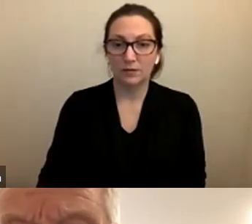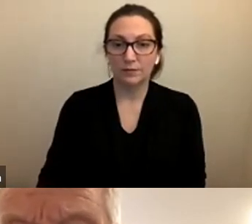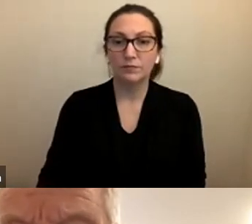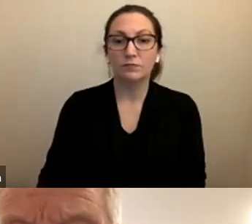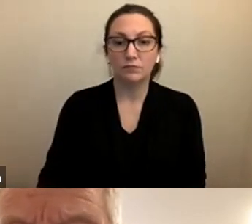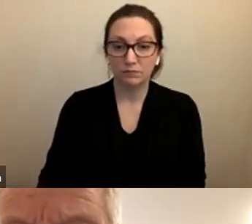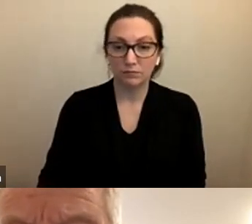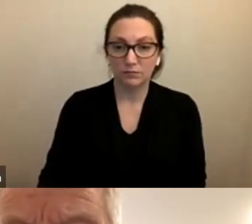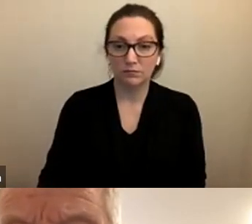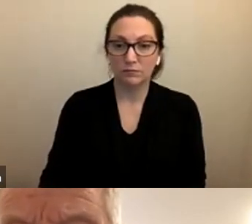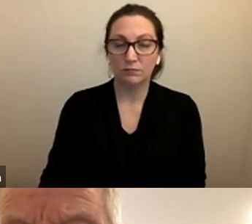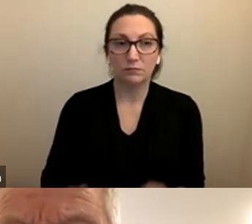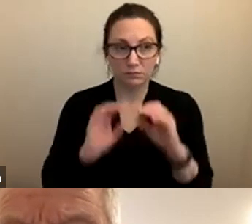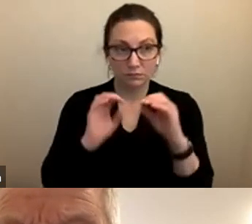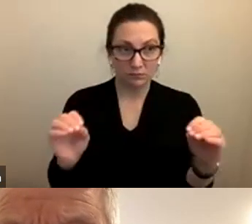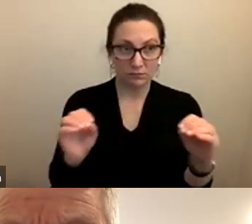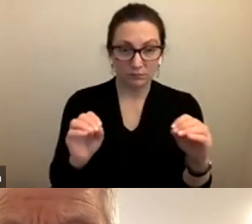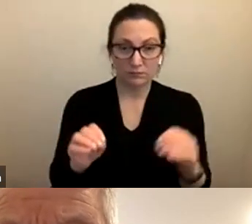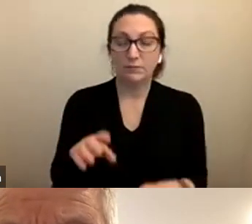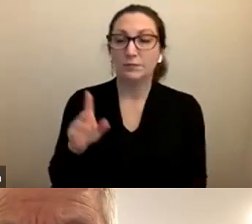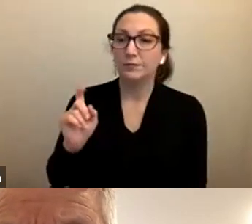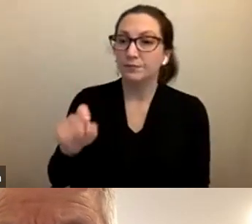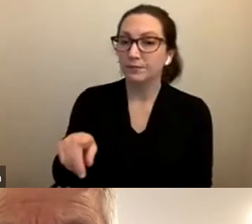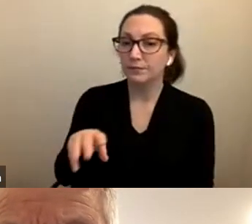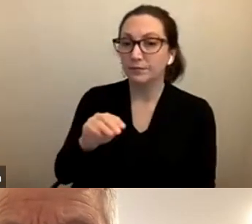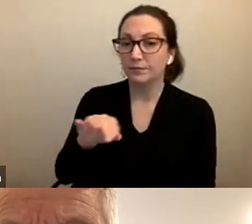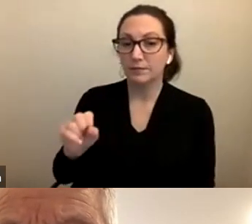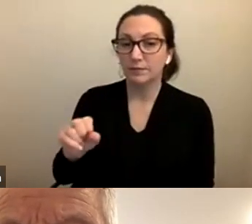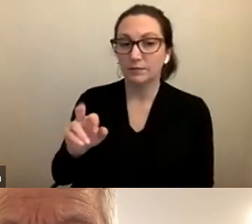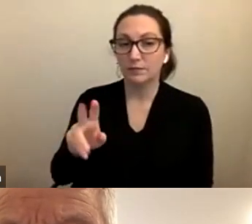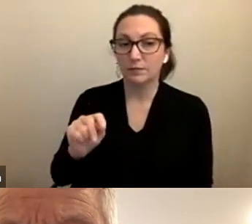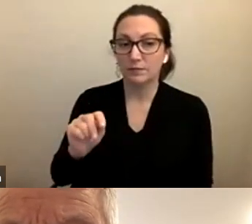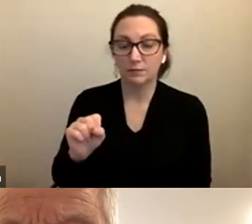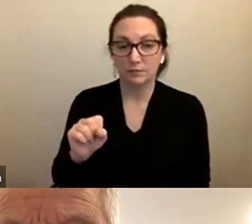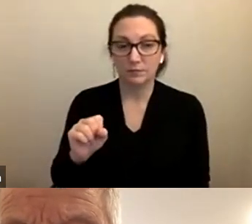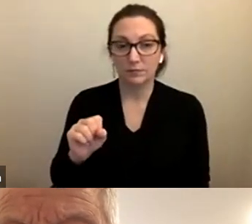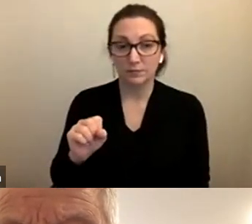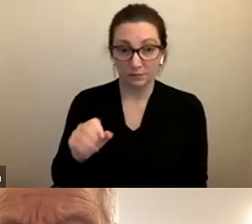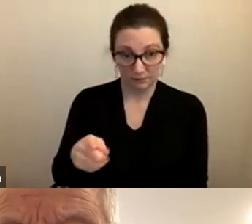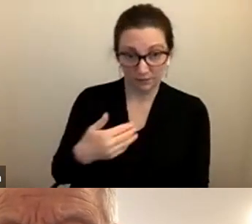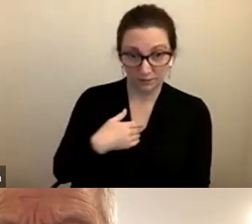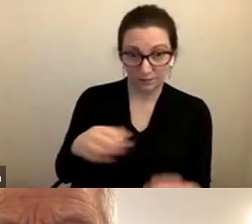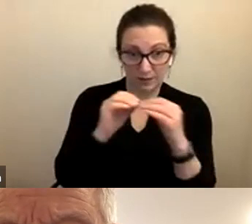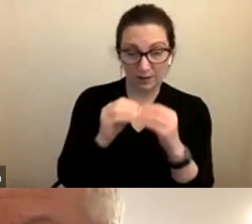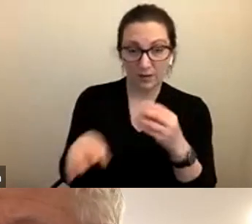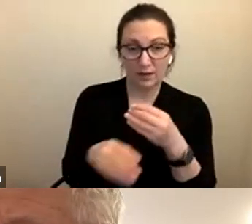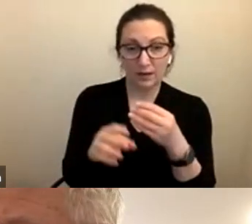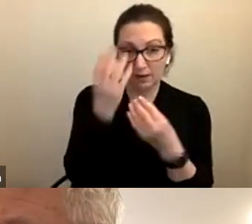Okay. Ms. Roberts, Yes, do sir. we have additional information that